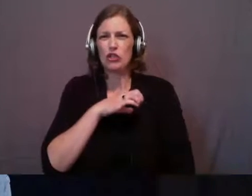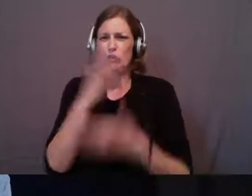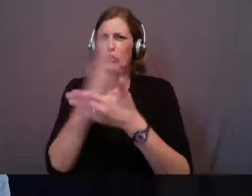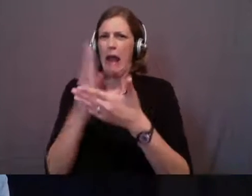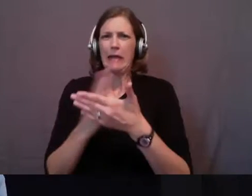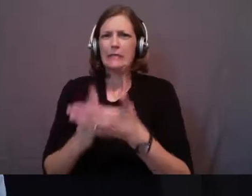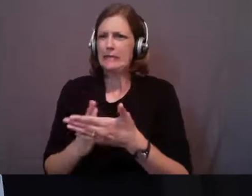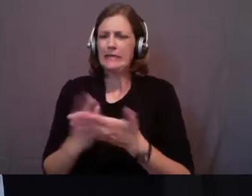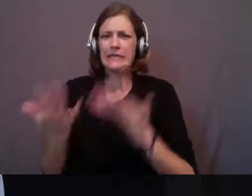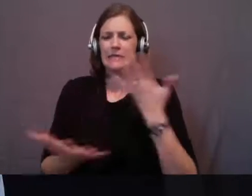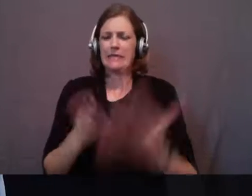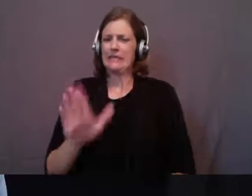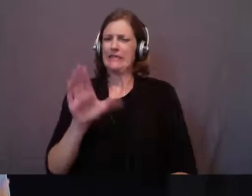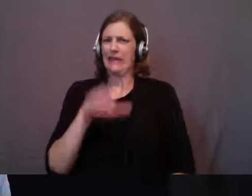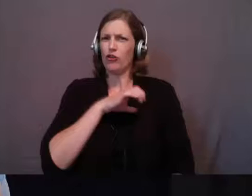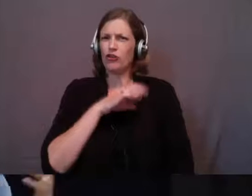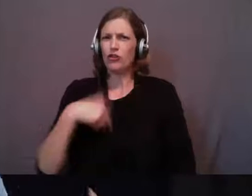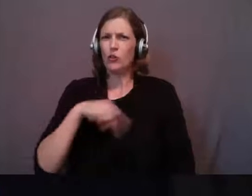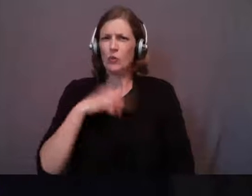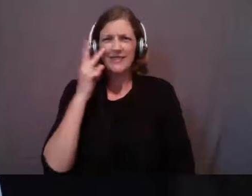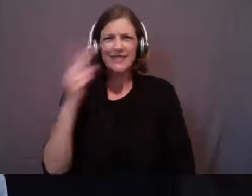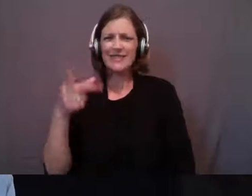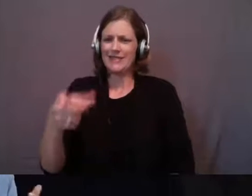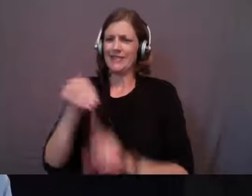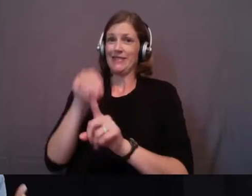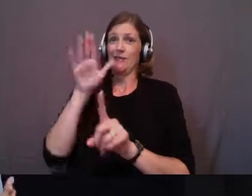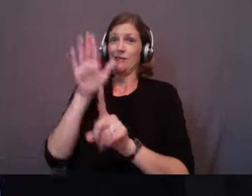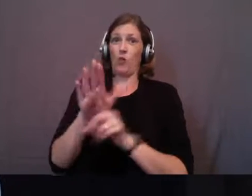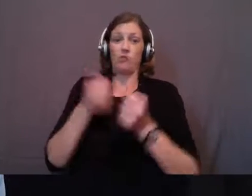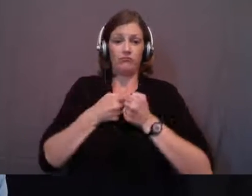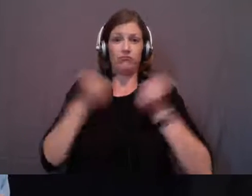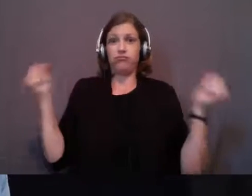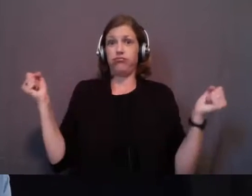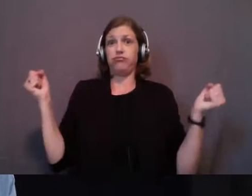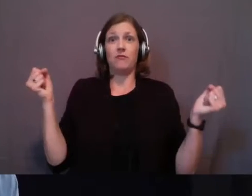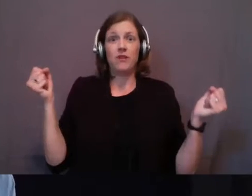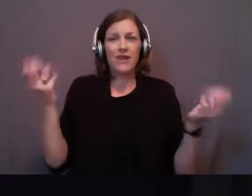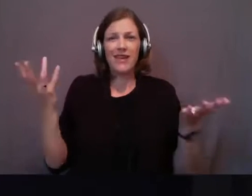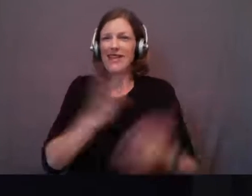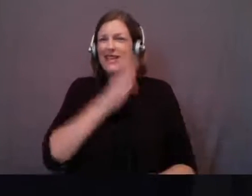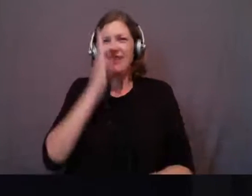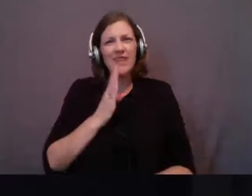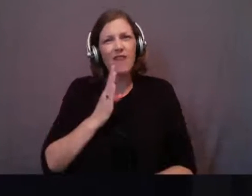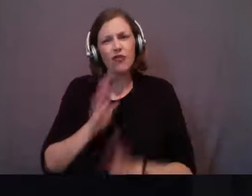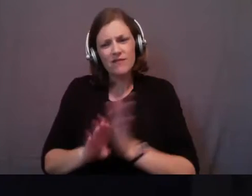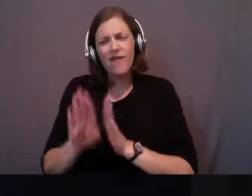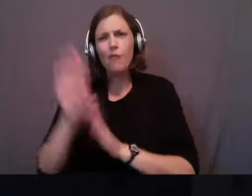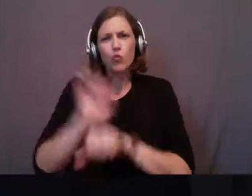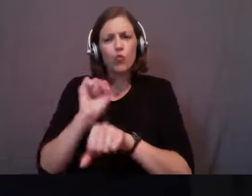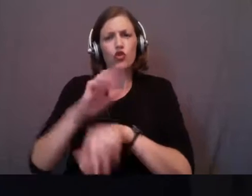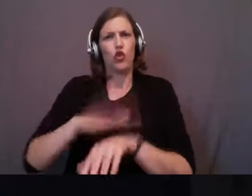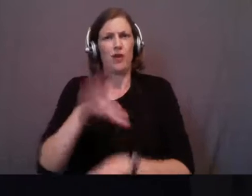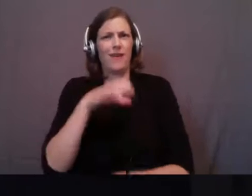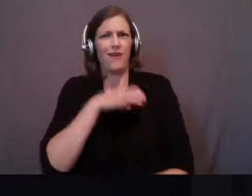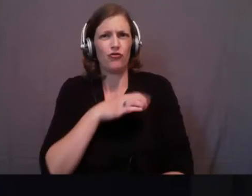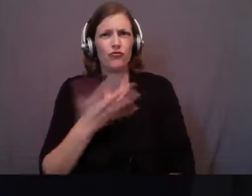his character, we would see he would be exposed because he never worked on those character traits. But we